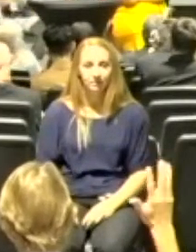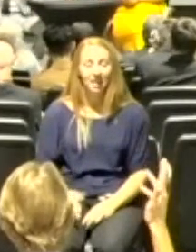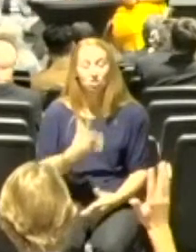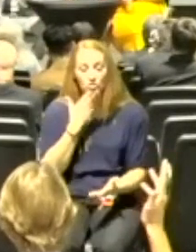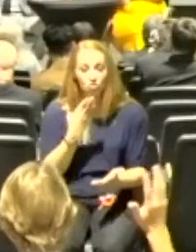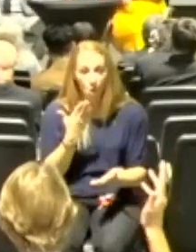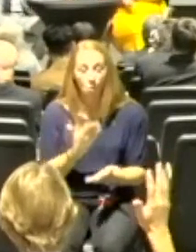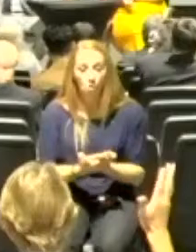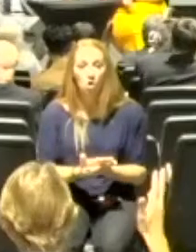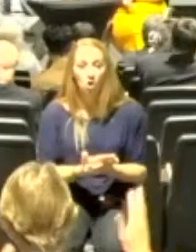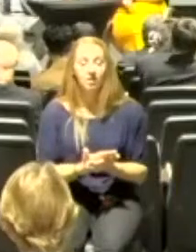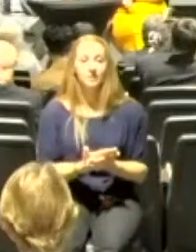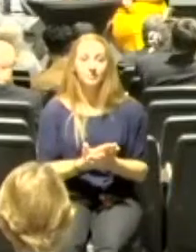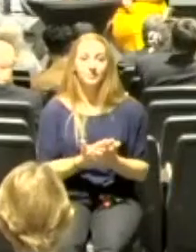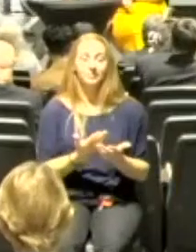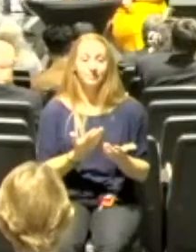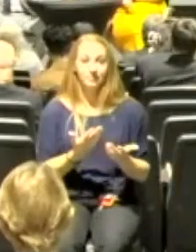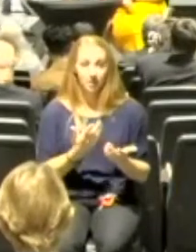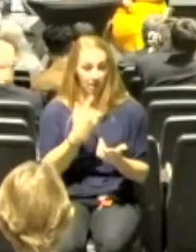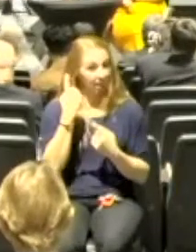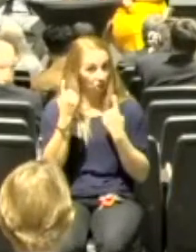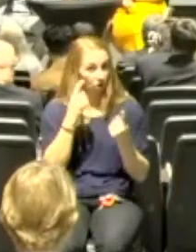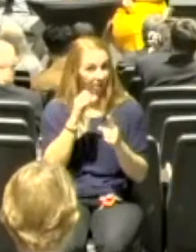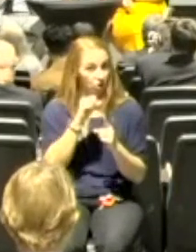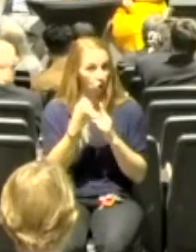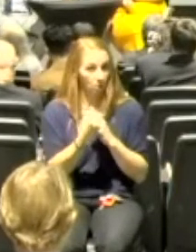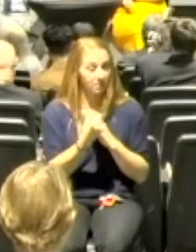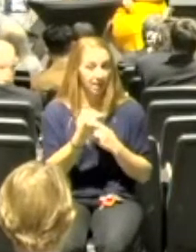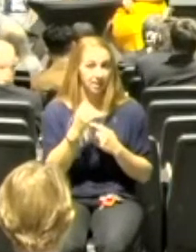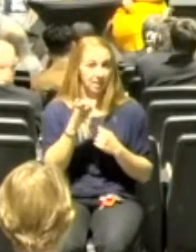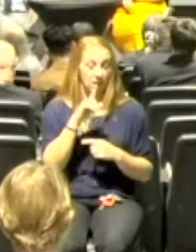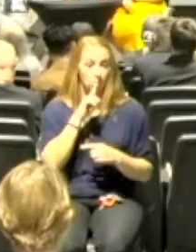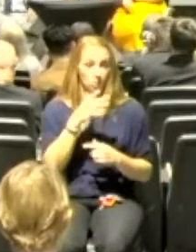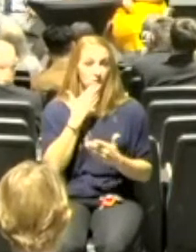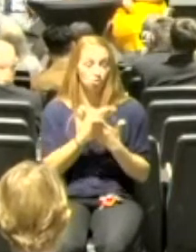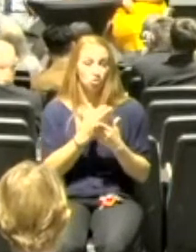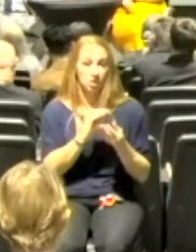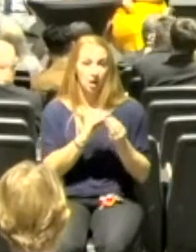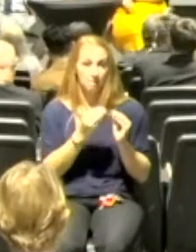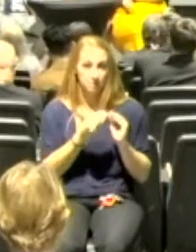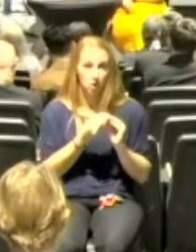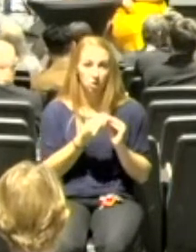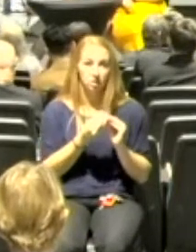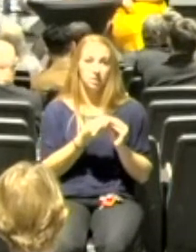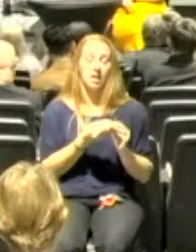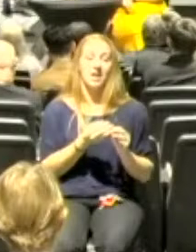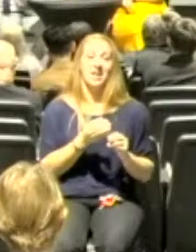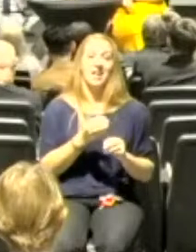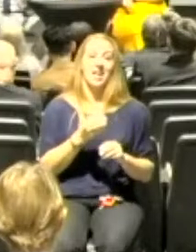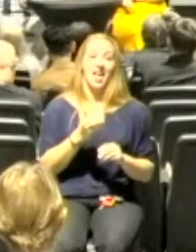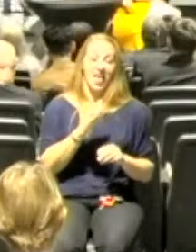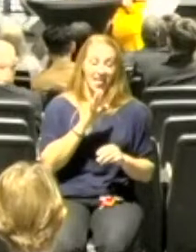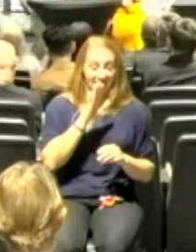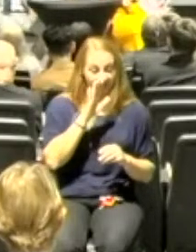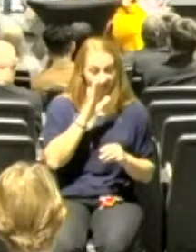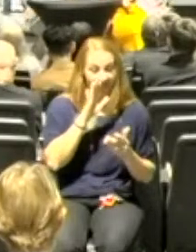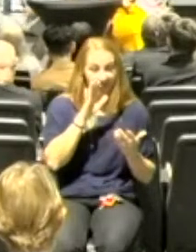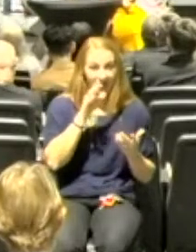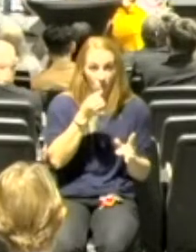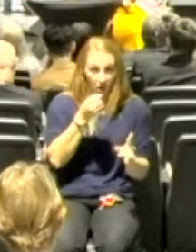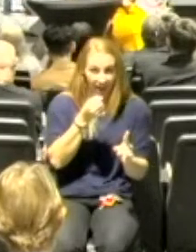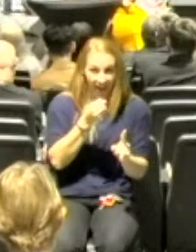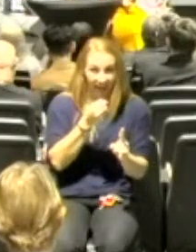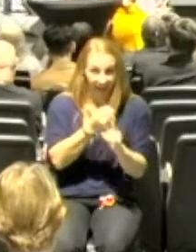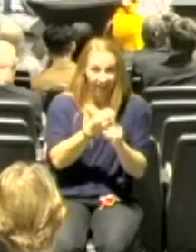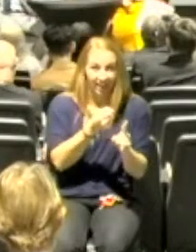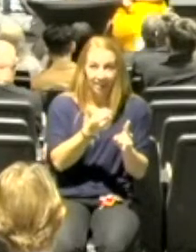I mean, that's good no matter what the circumstances are. I mean, there are one institutions where that's what they're hitting for their retention